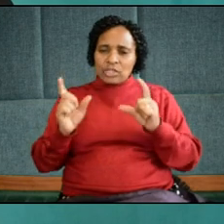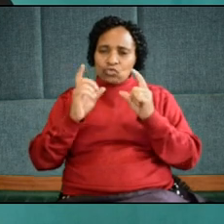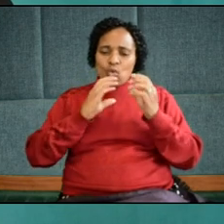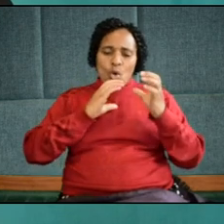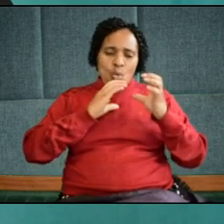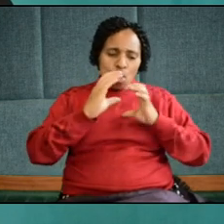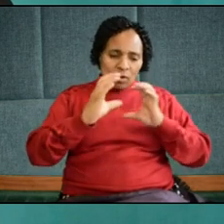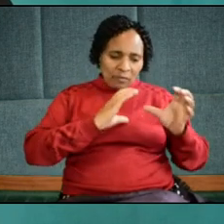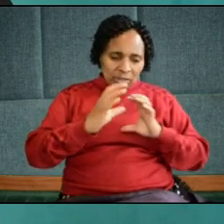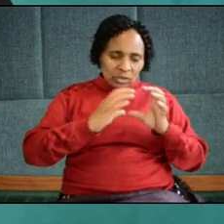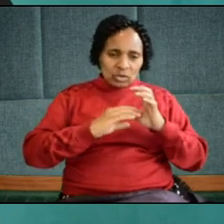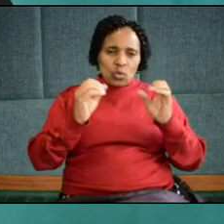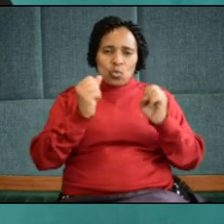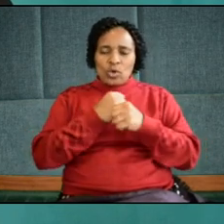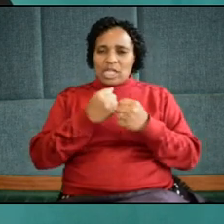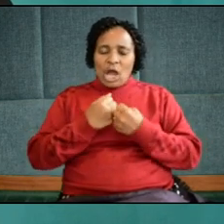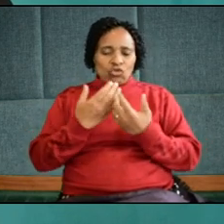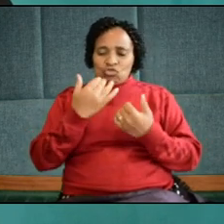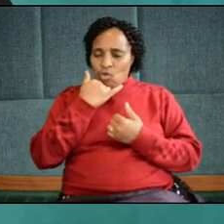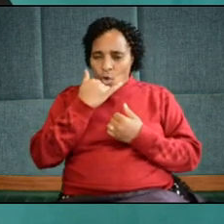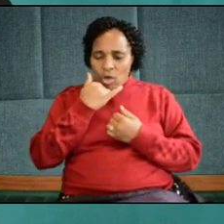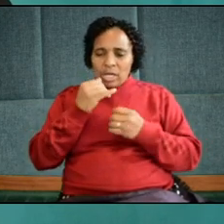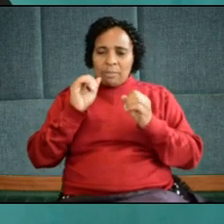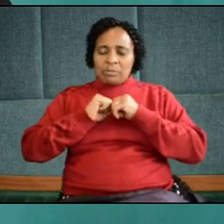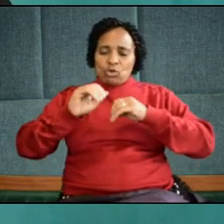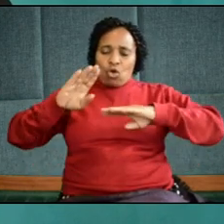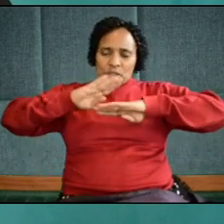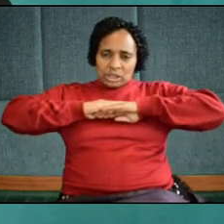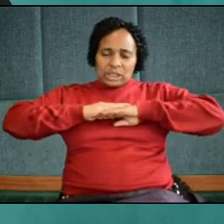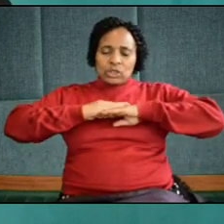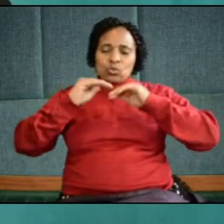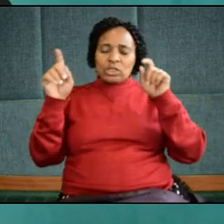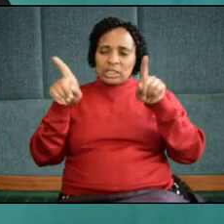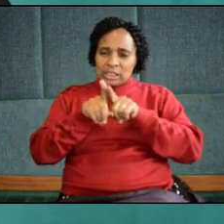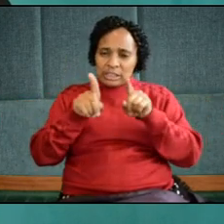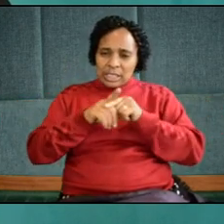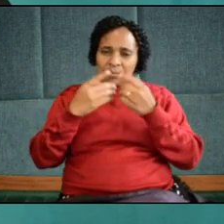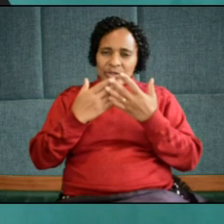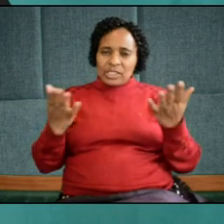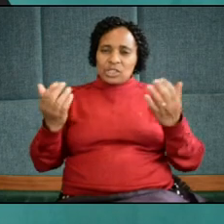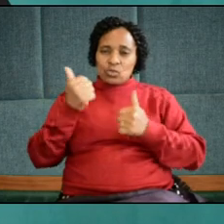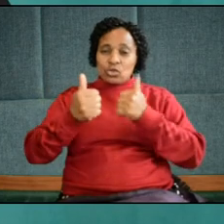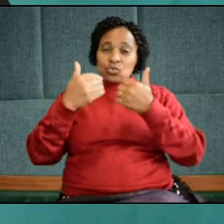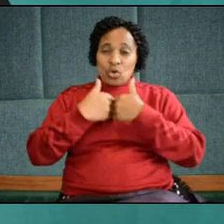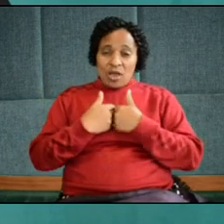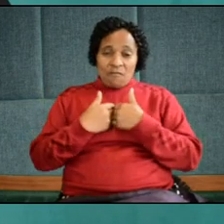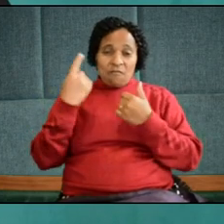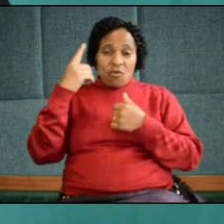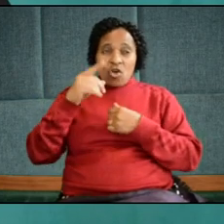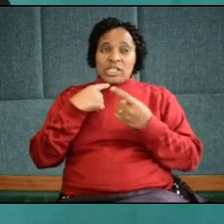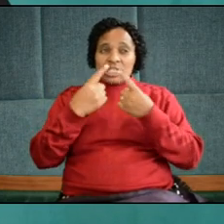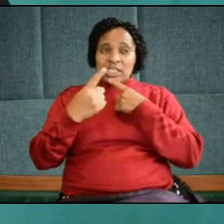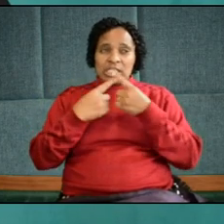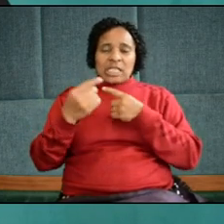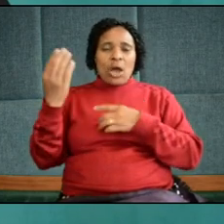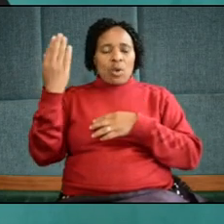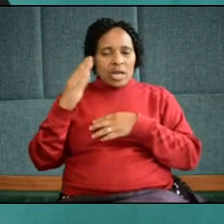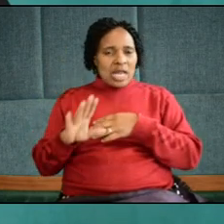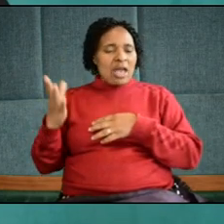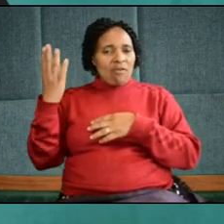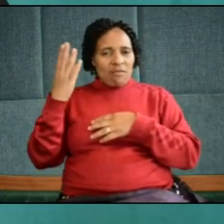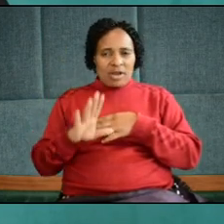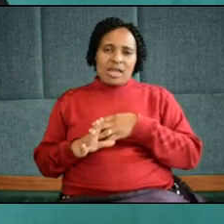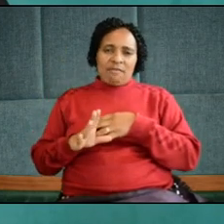without covetousness, and be content with such things as ye have. For he had said, I will never leave